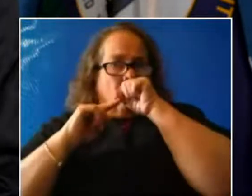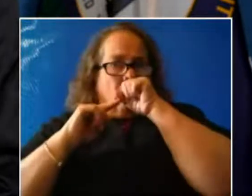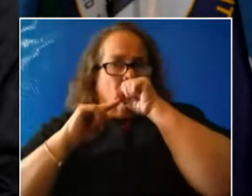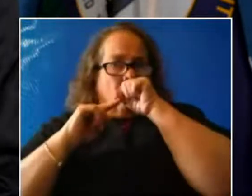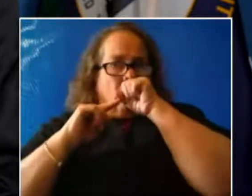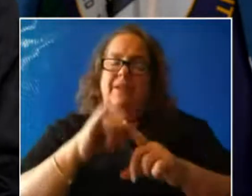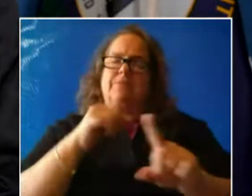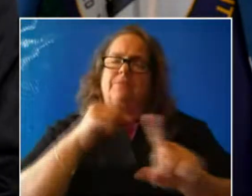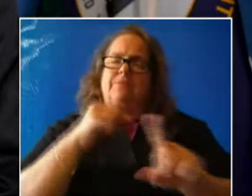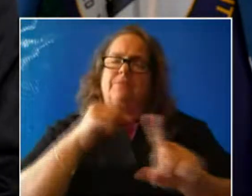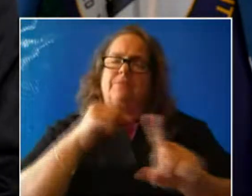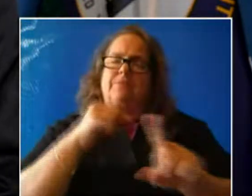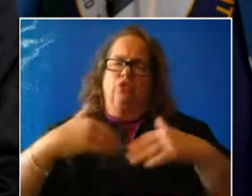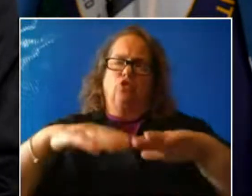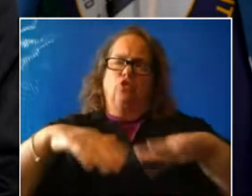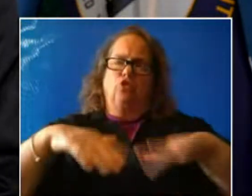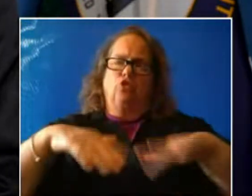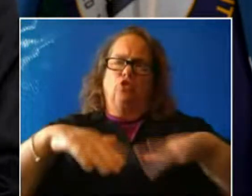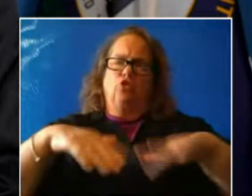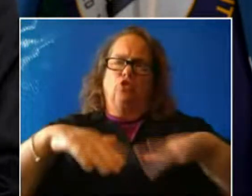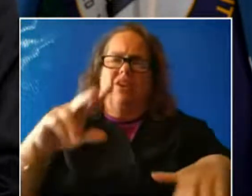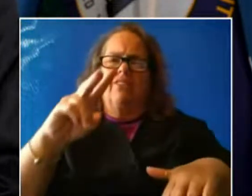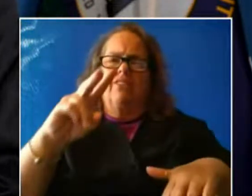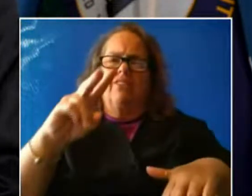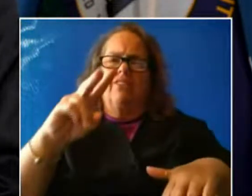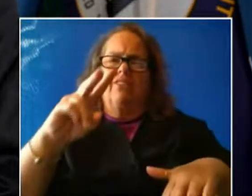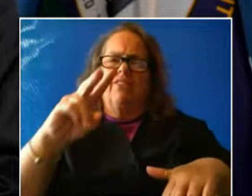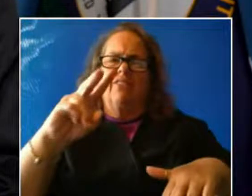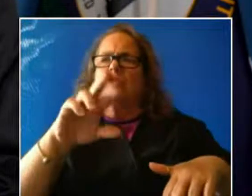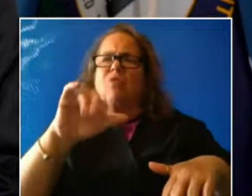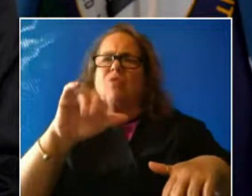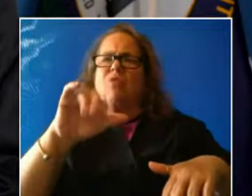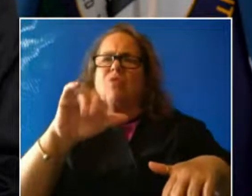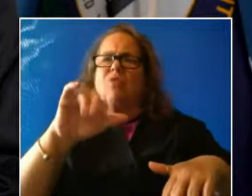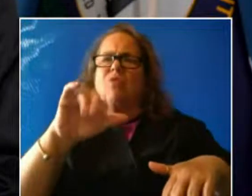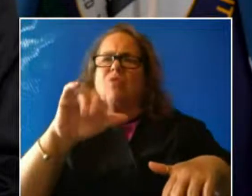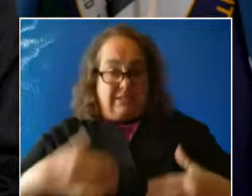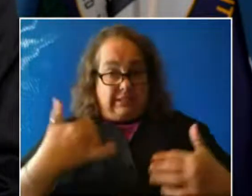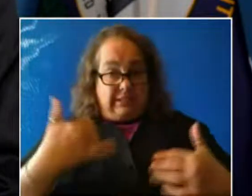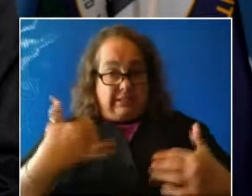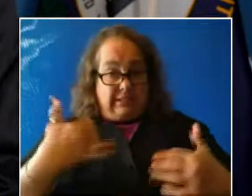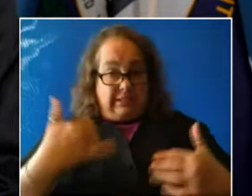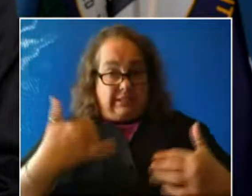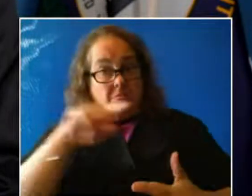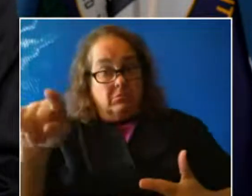that is still out there and if Kentucky has seen any more. And then finally,